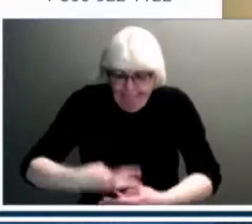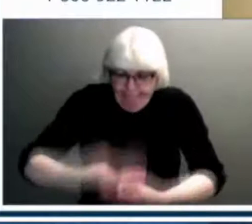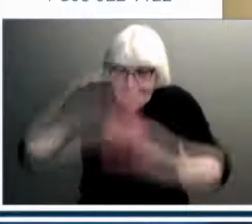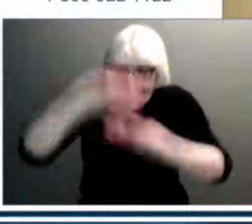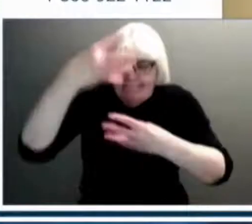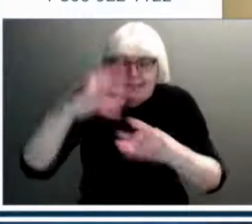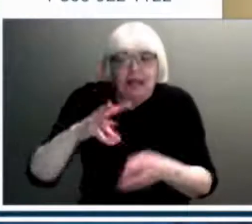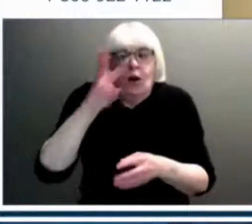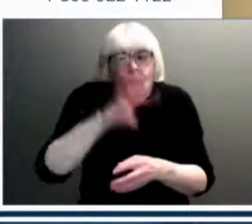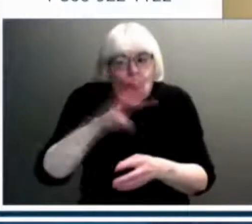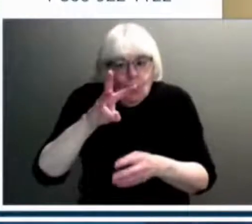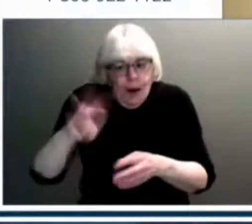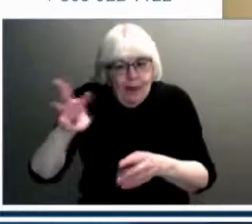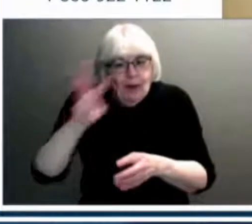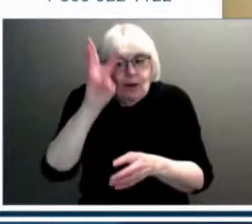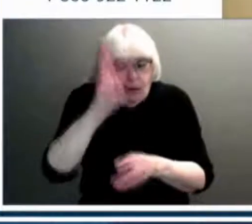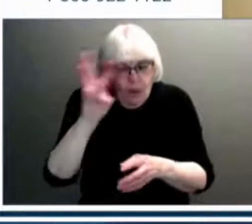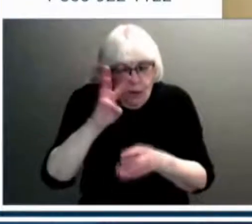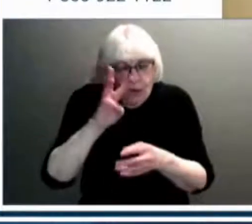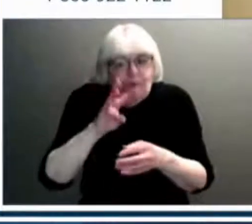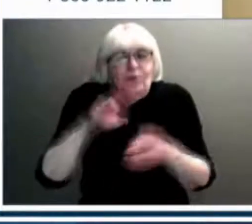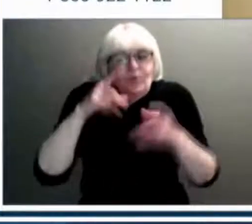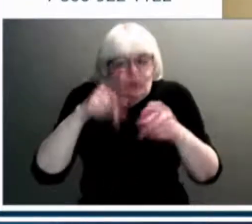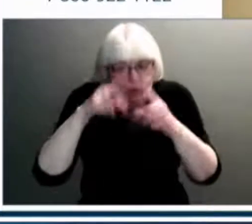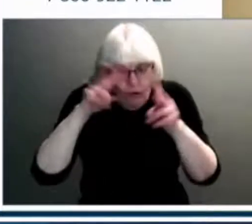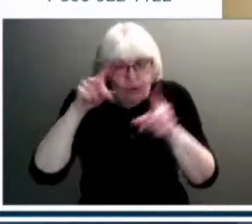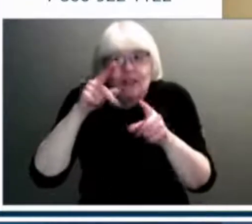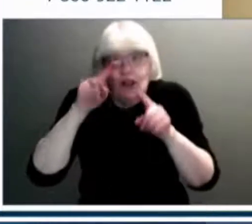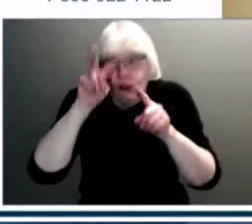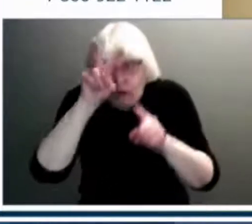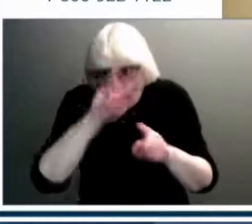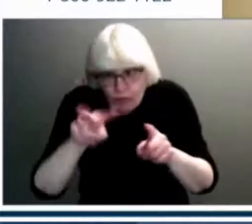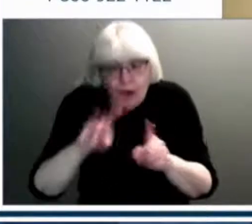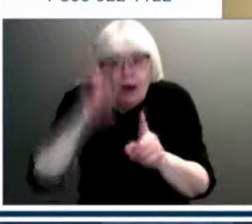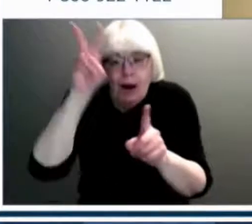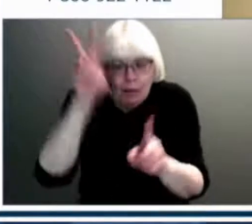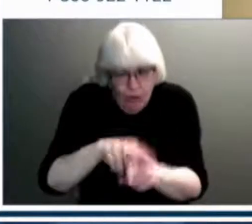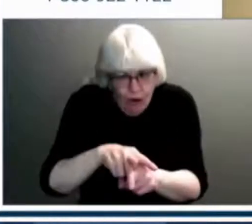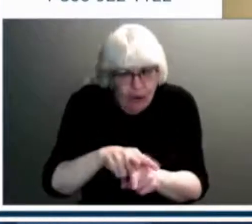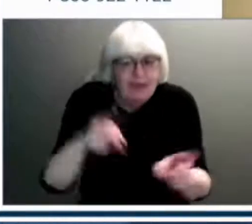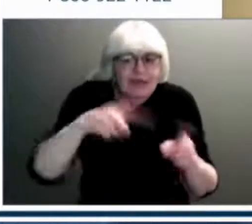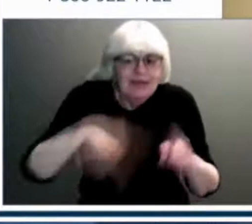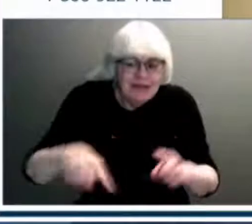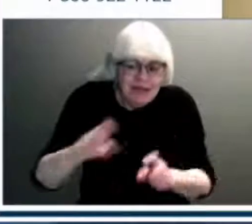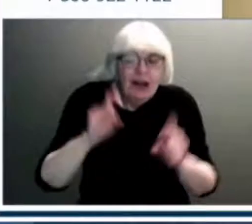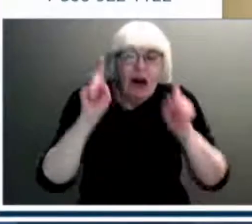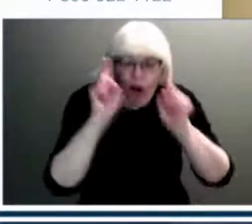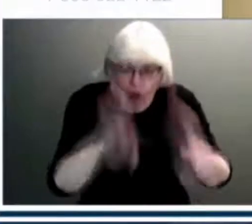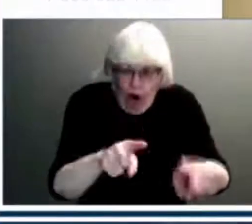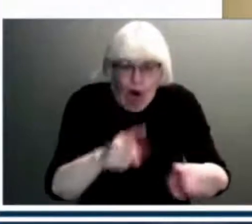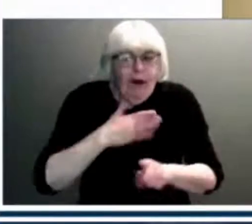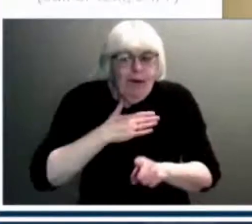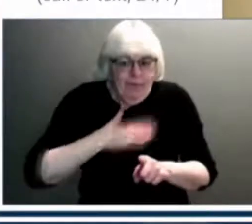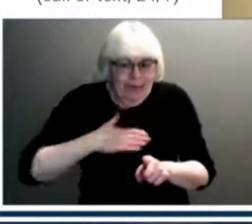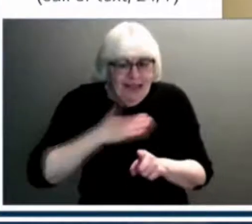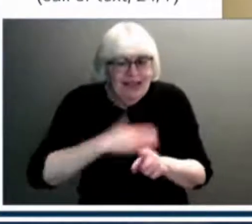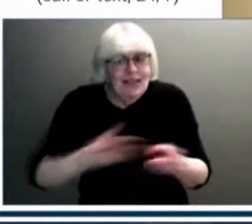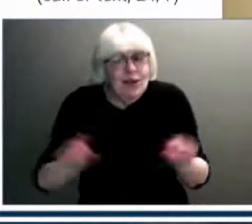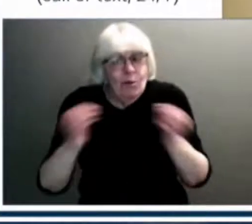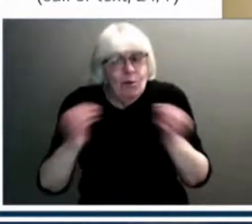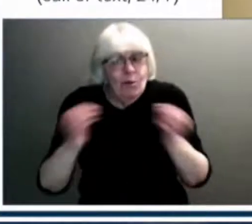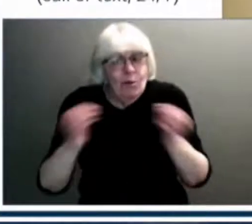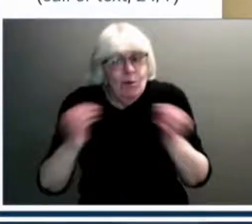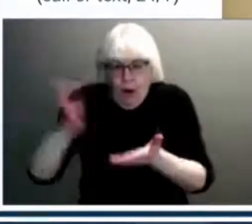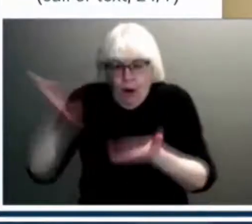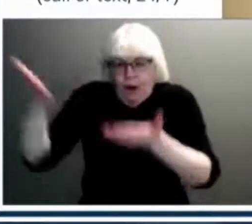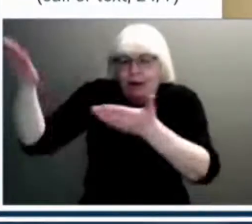for your patience and cooperation while we rebuild our testing supply and work to make rapid tests available in more community